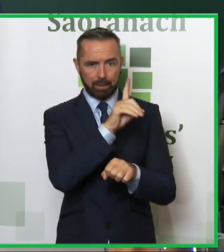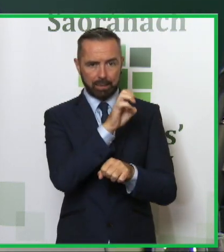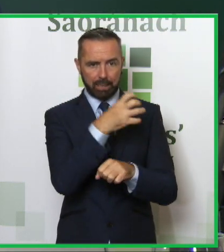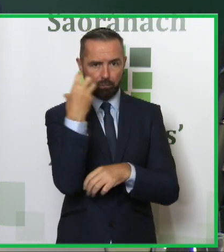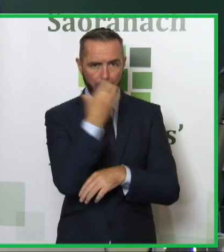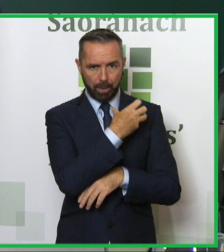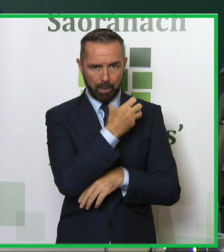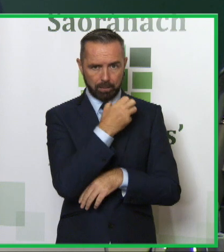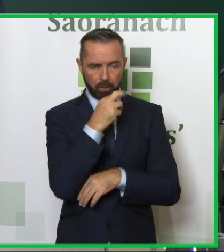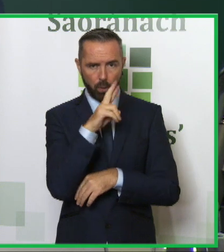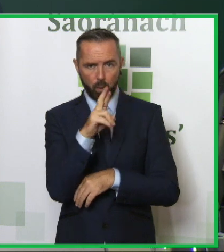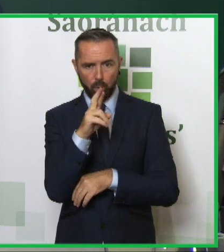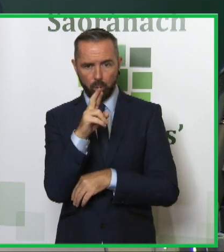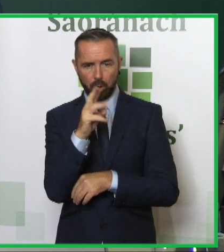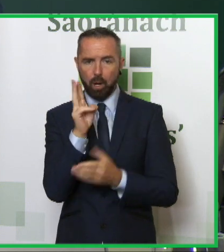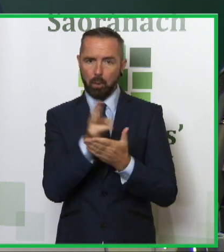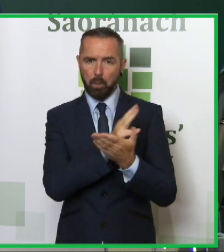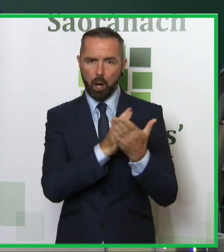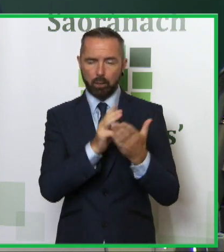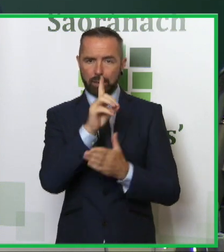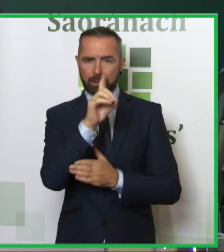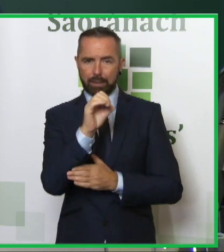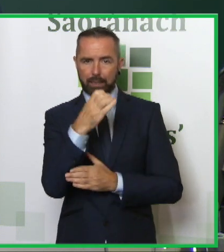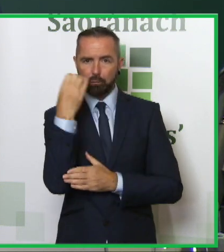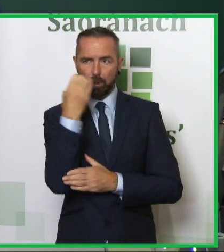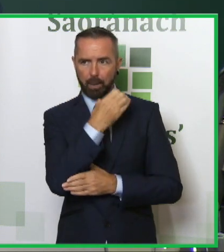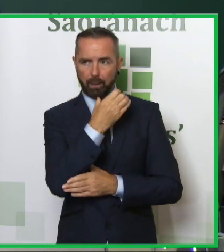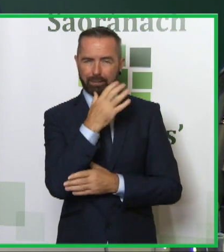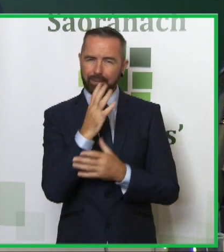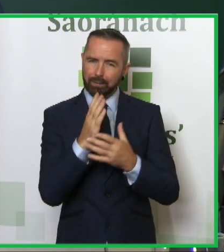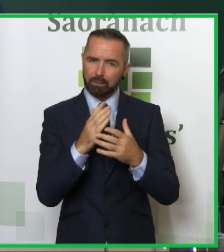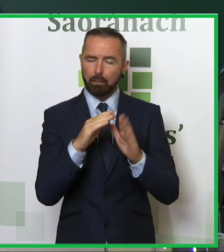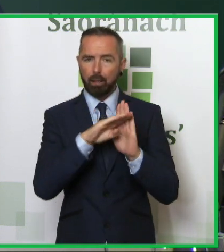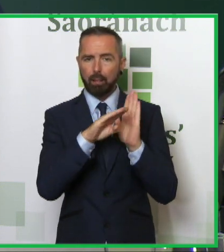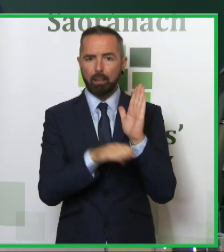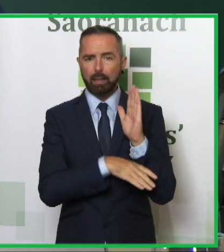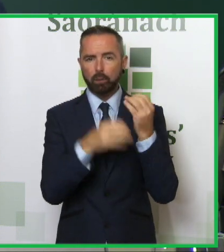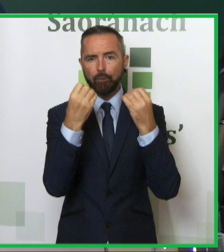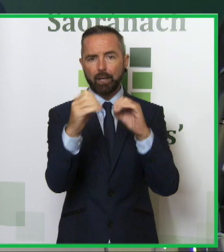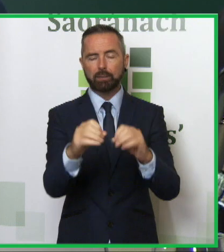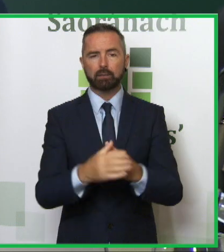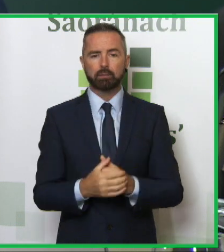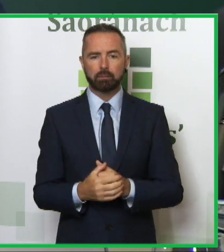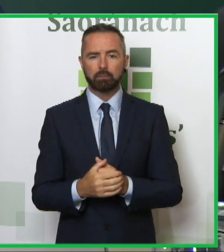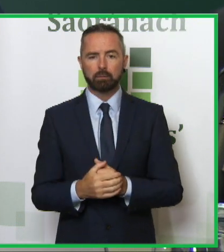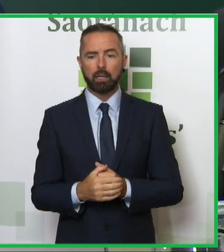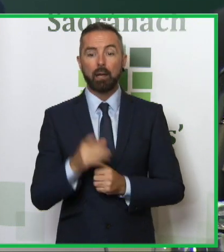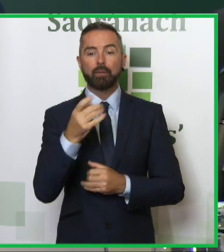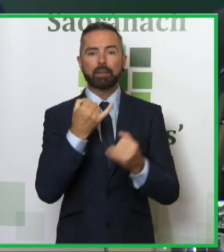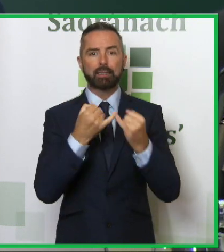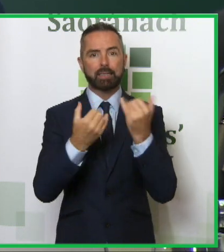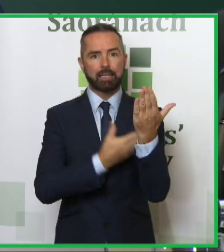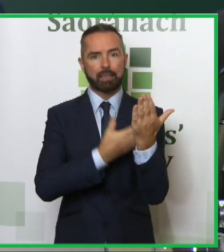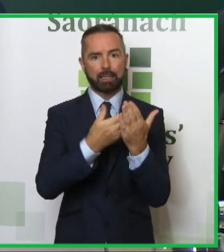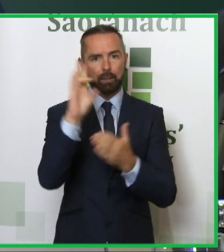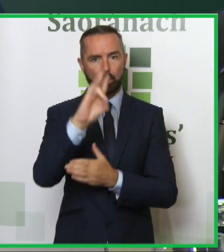depenalisation, complete decriminalisation, or something somewhat less than that. That's a set of detailed legal questions that we don't